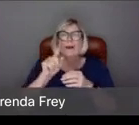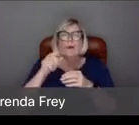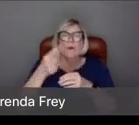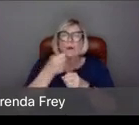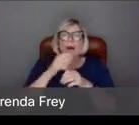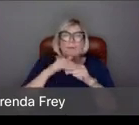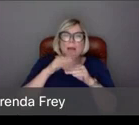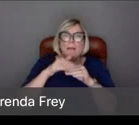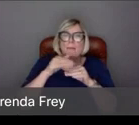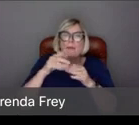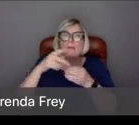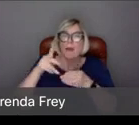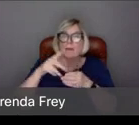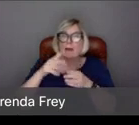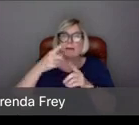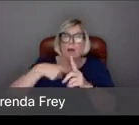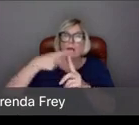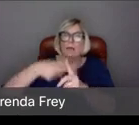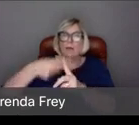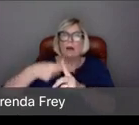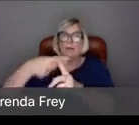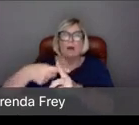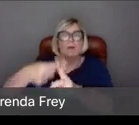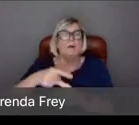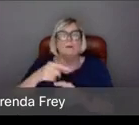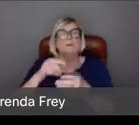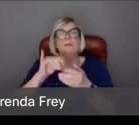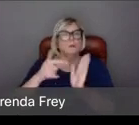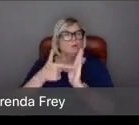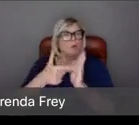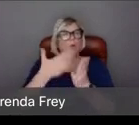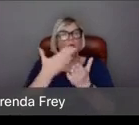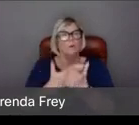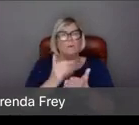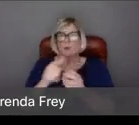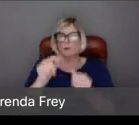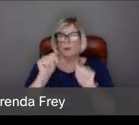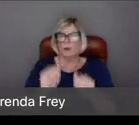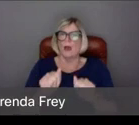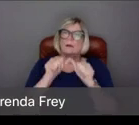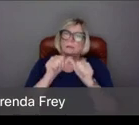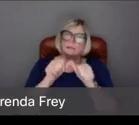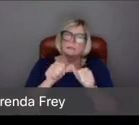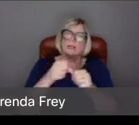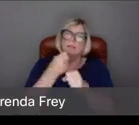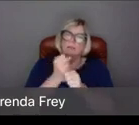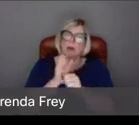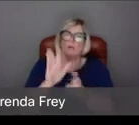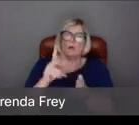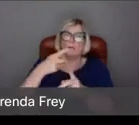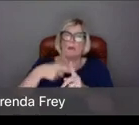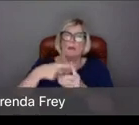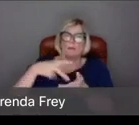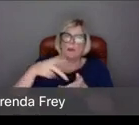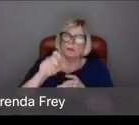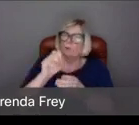time, that still shows that you're able to meet your debt obligations, that you're consistently making payments. So do everything